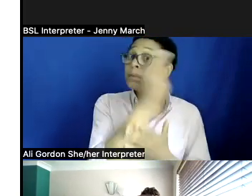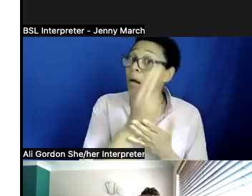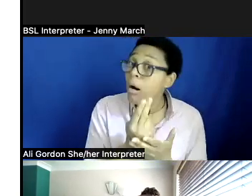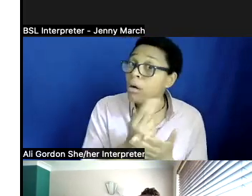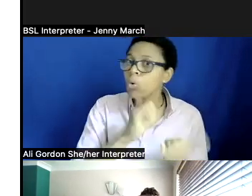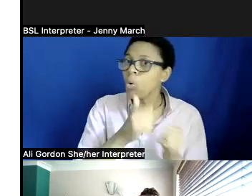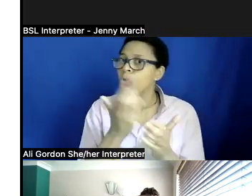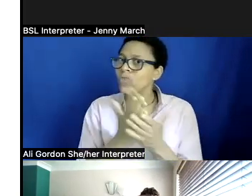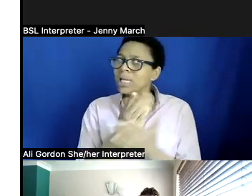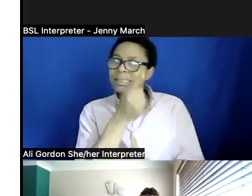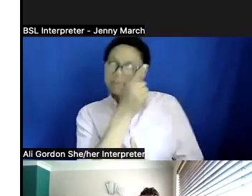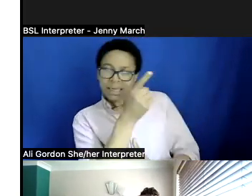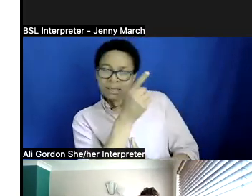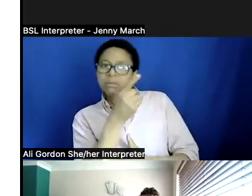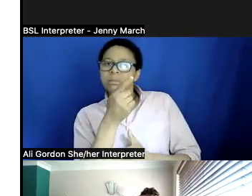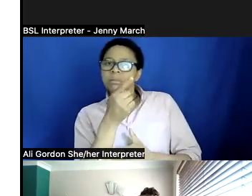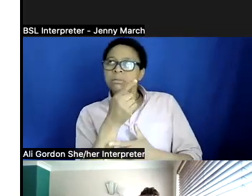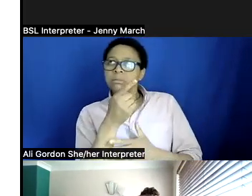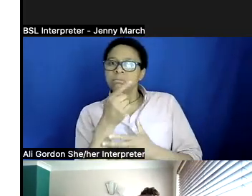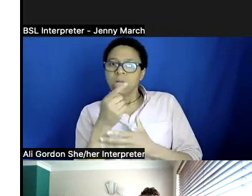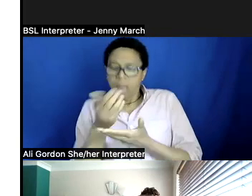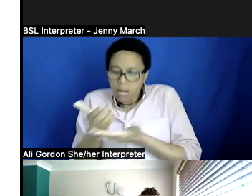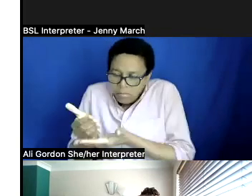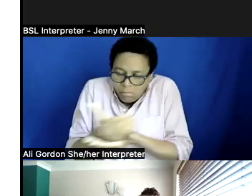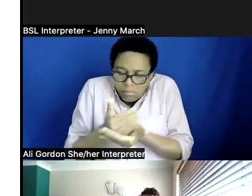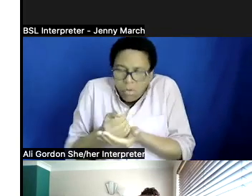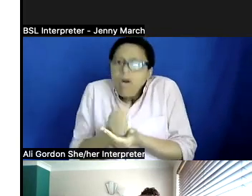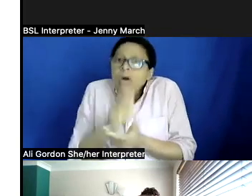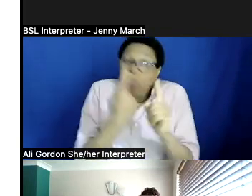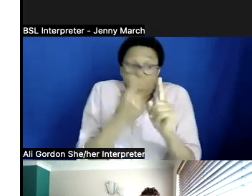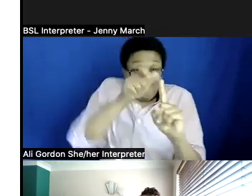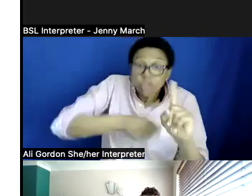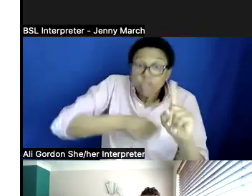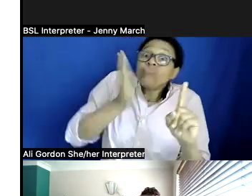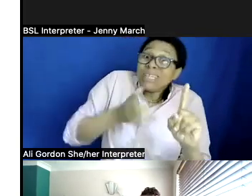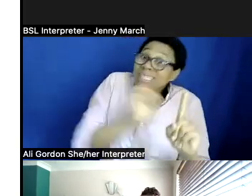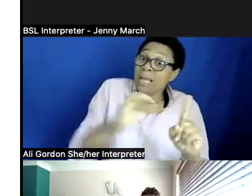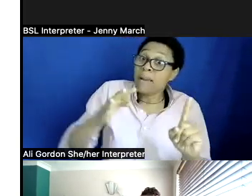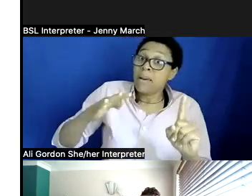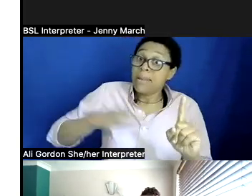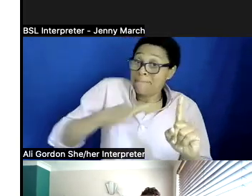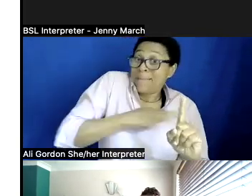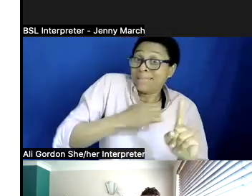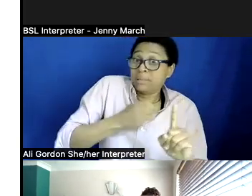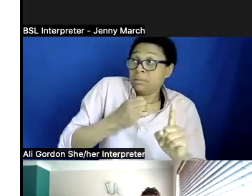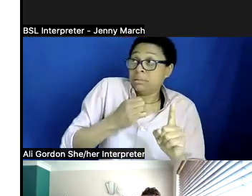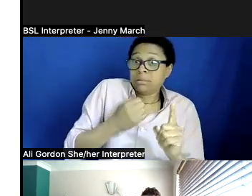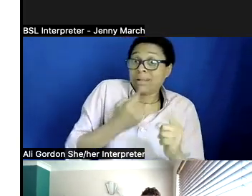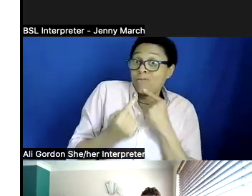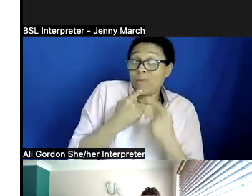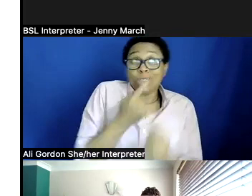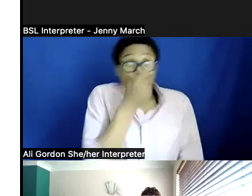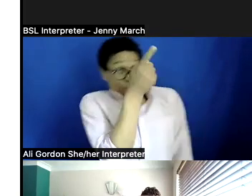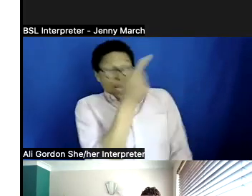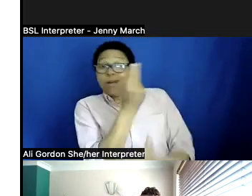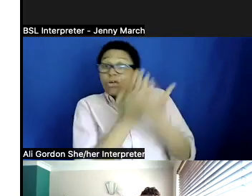And that was another one that we kind of went back and forth with. I mean, I think the thing for me that stuck in my memory was, because I have my